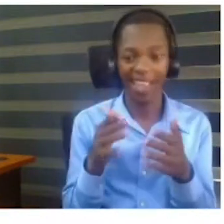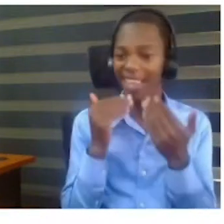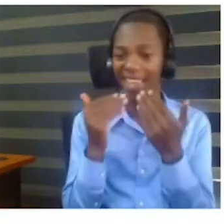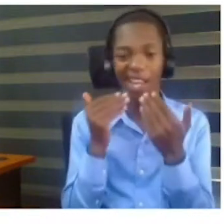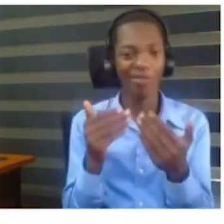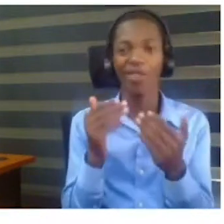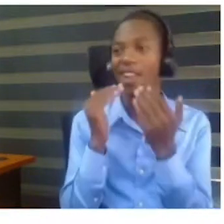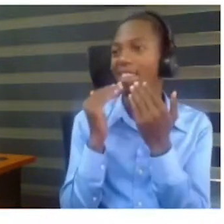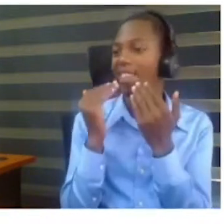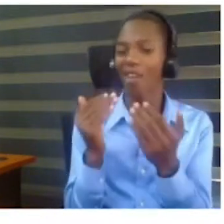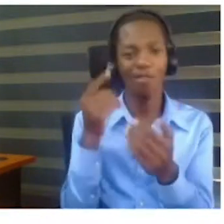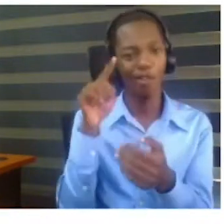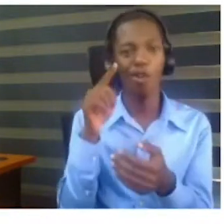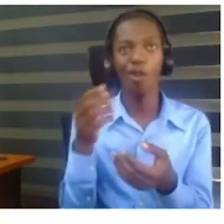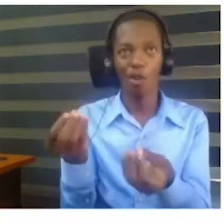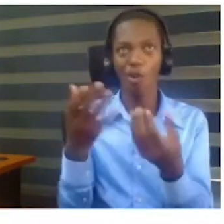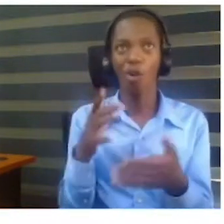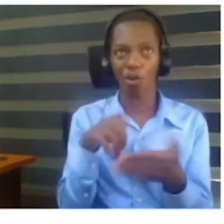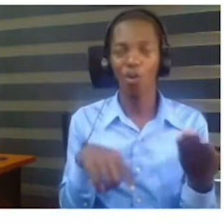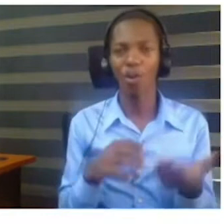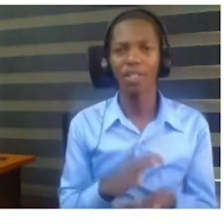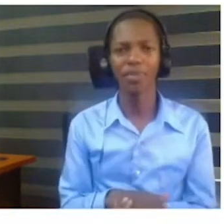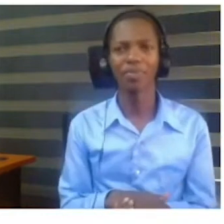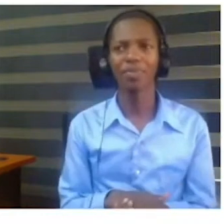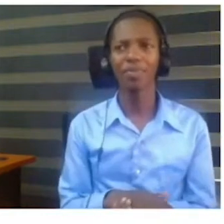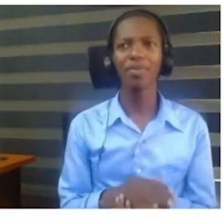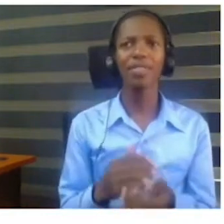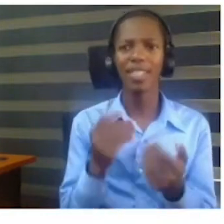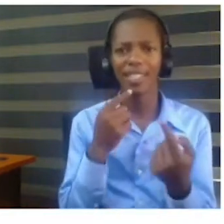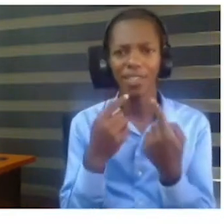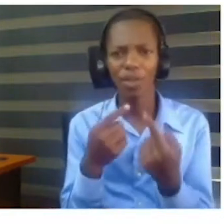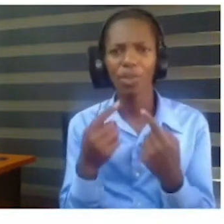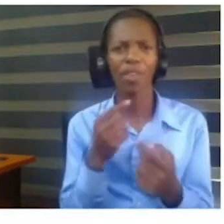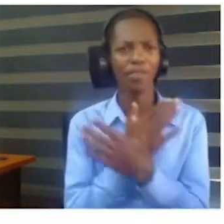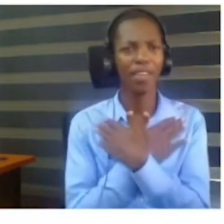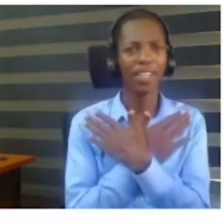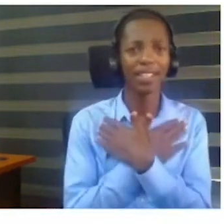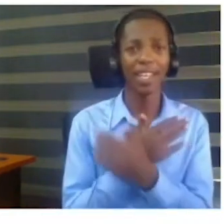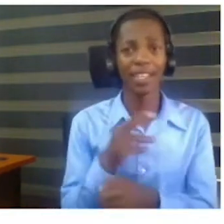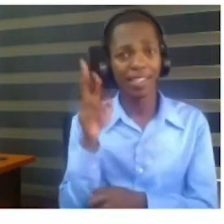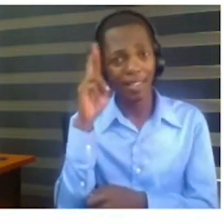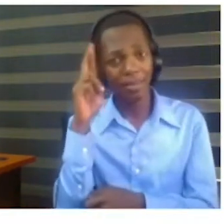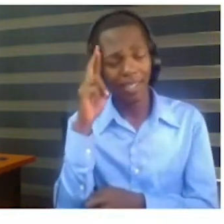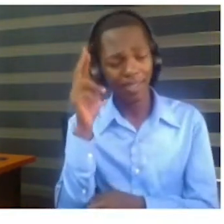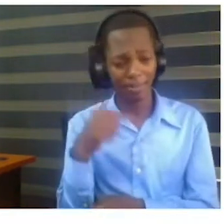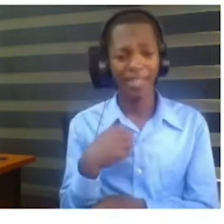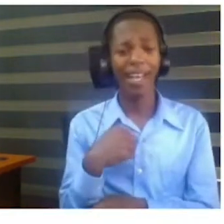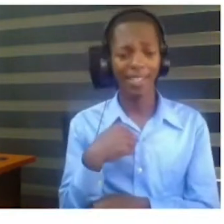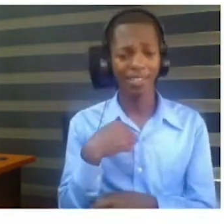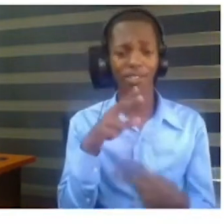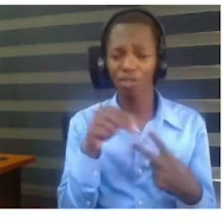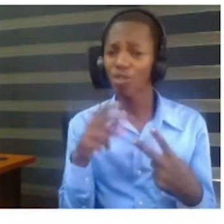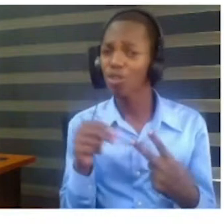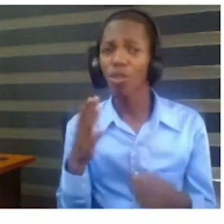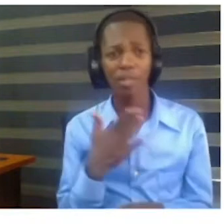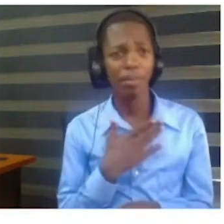I talked to friends and they reminded me, it's my choice. It's our choice